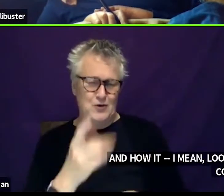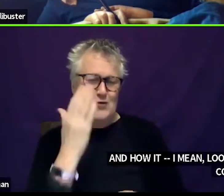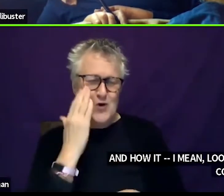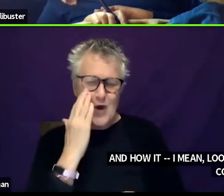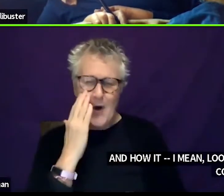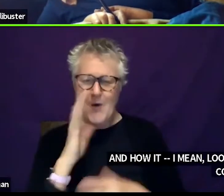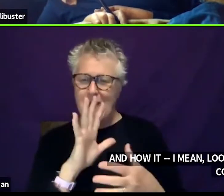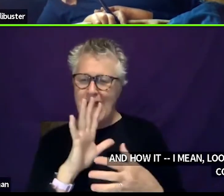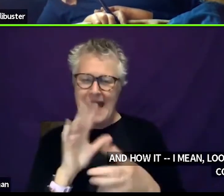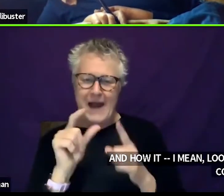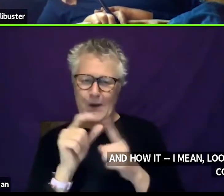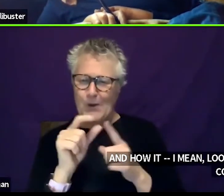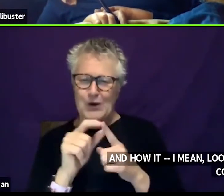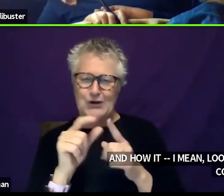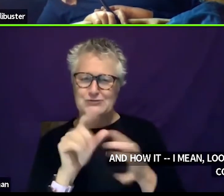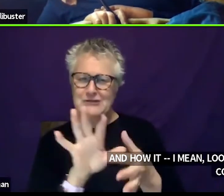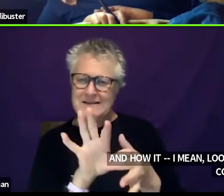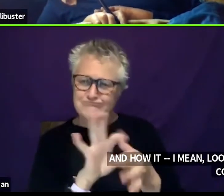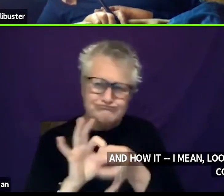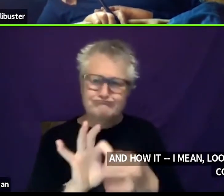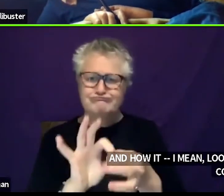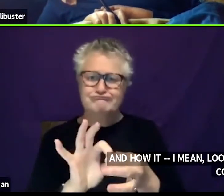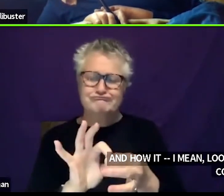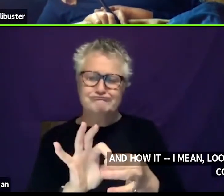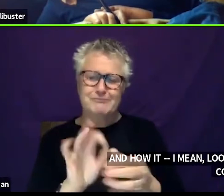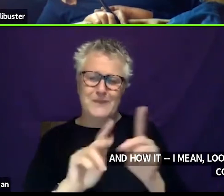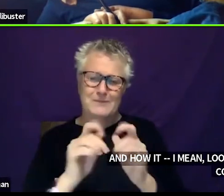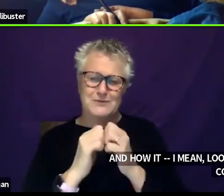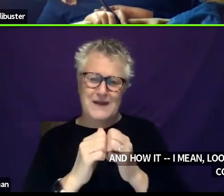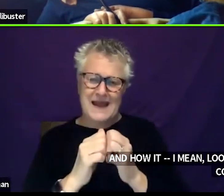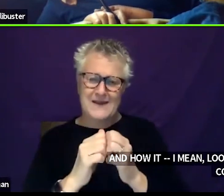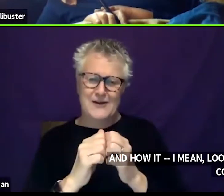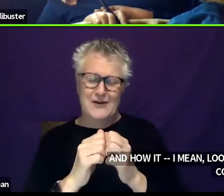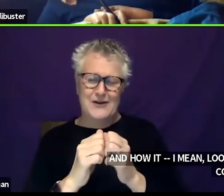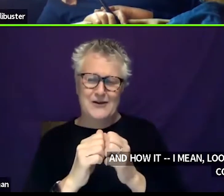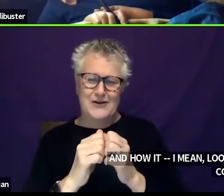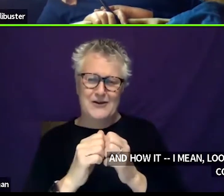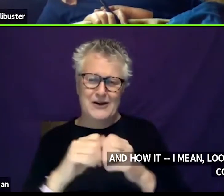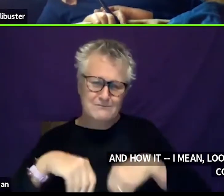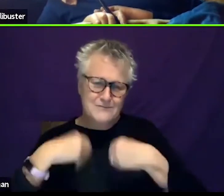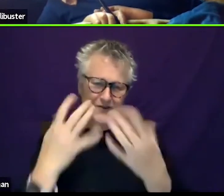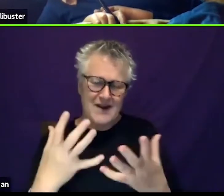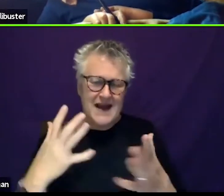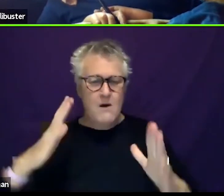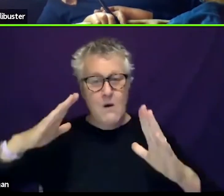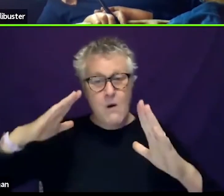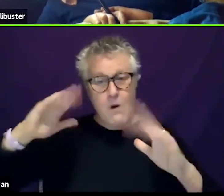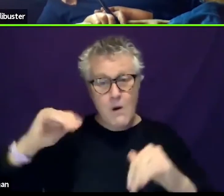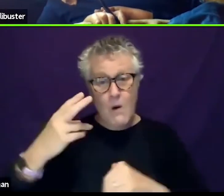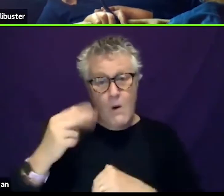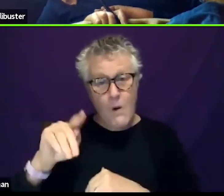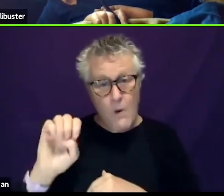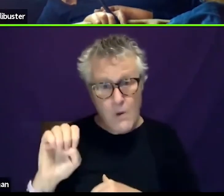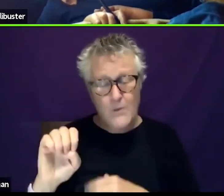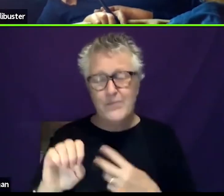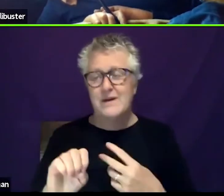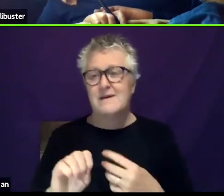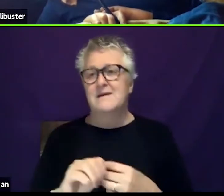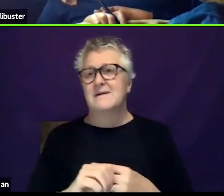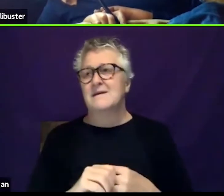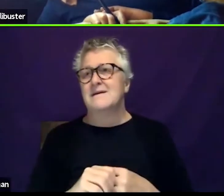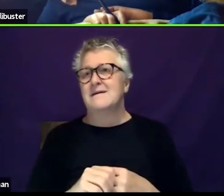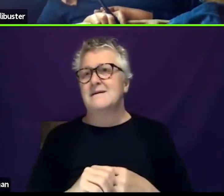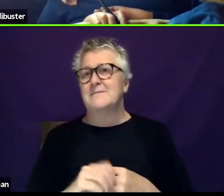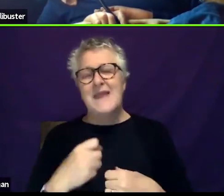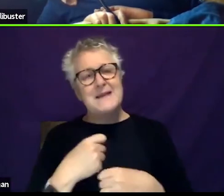together and give us hope and make us feel like we're